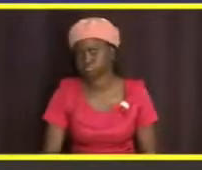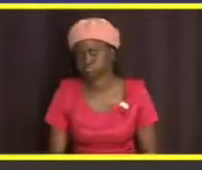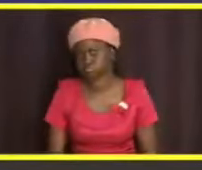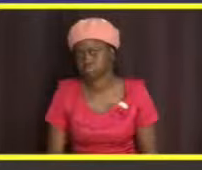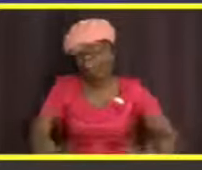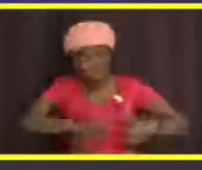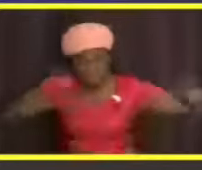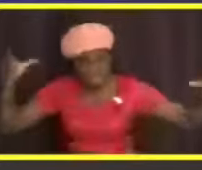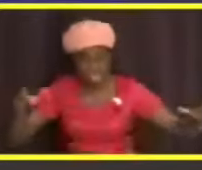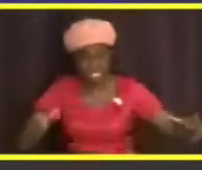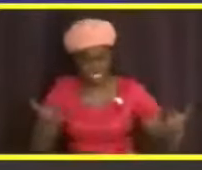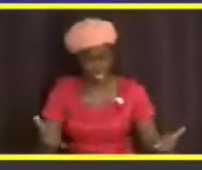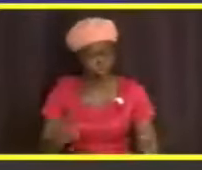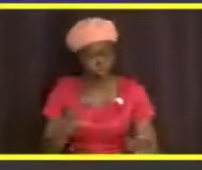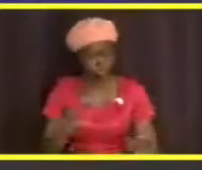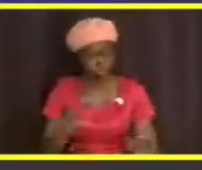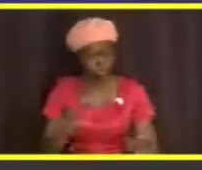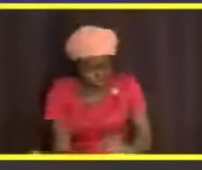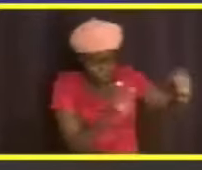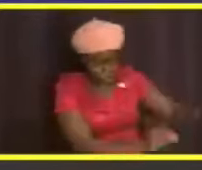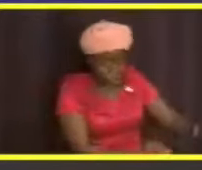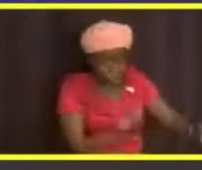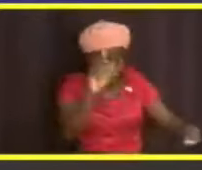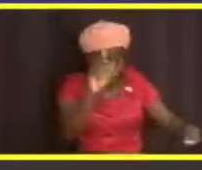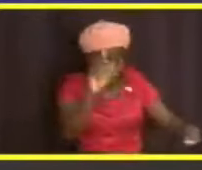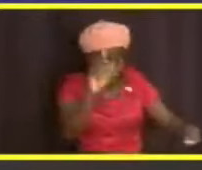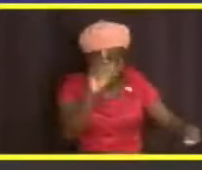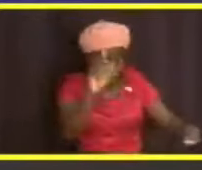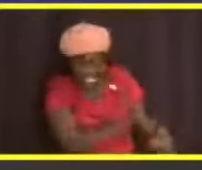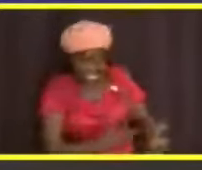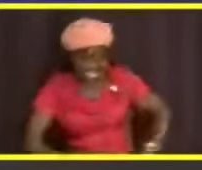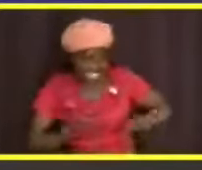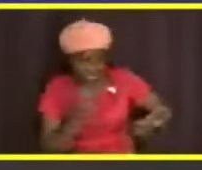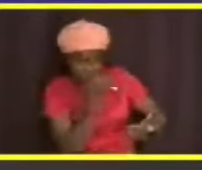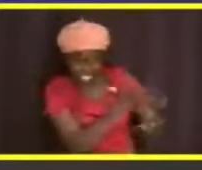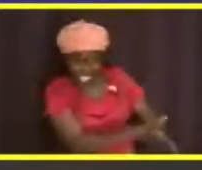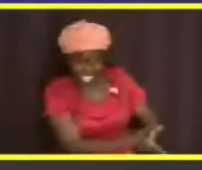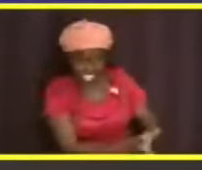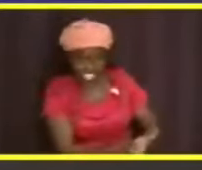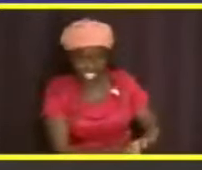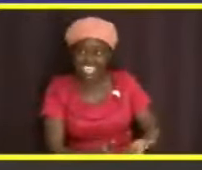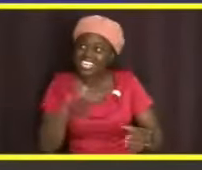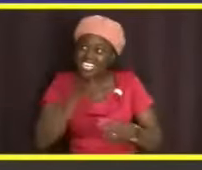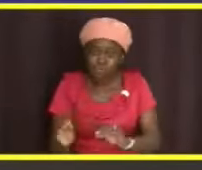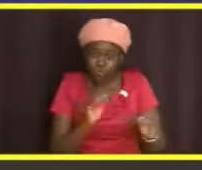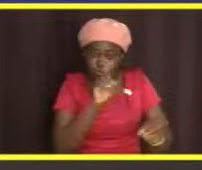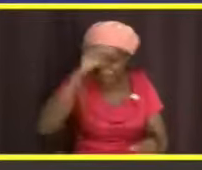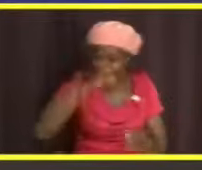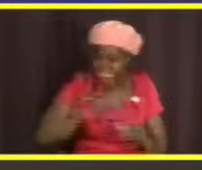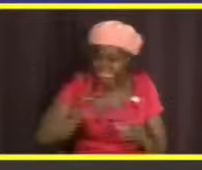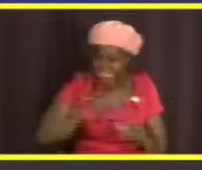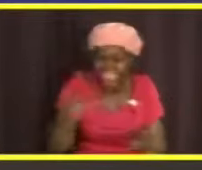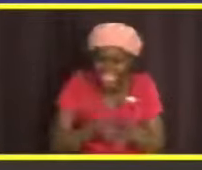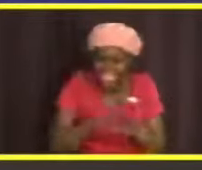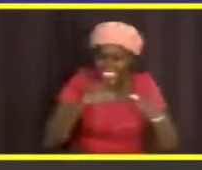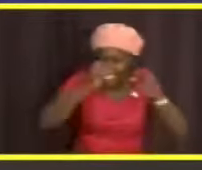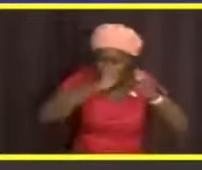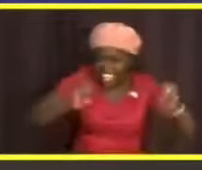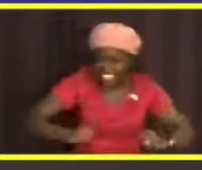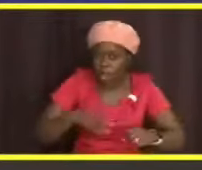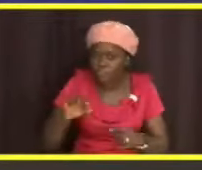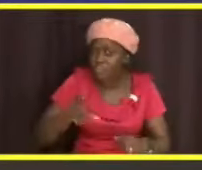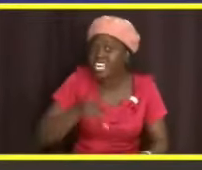So to put one man in a garden that is the size of Lagos State, that man must be